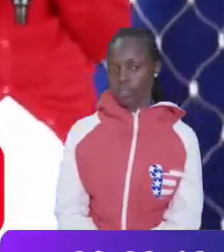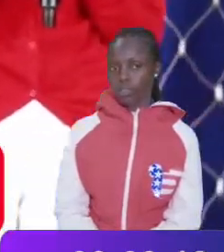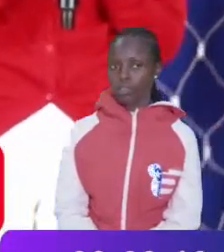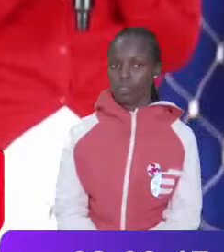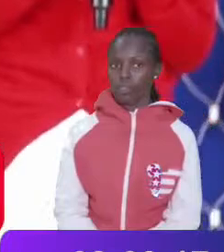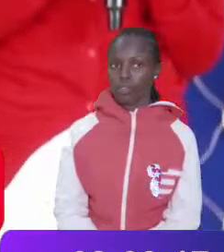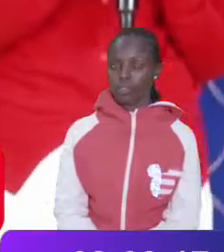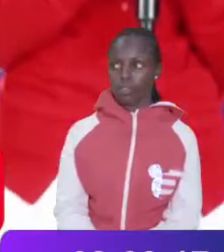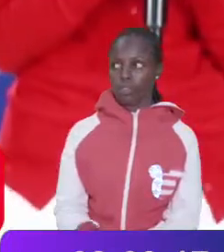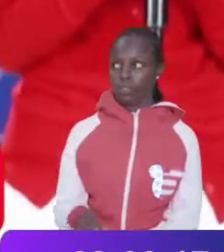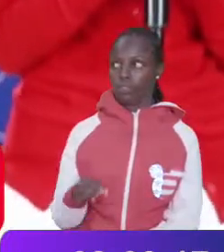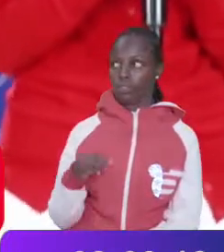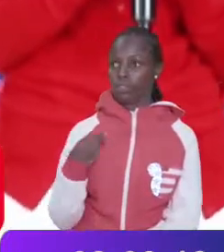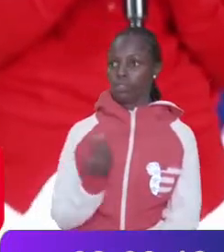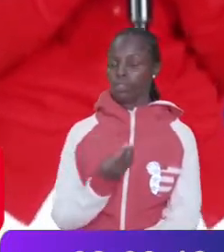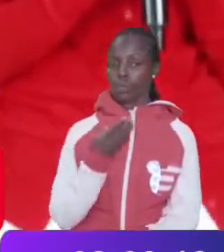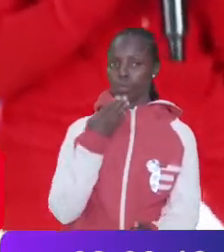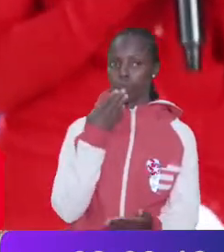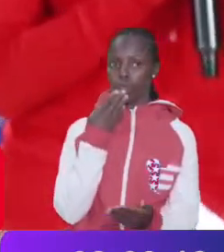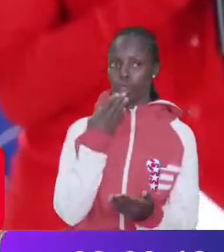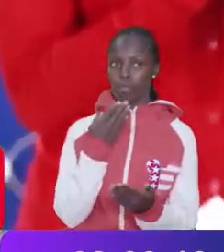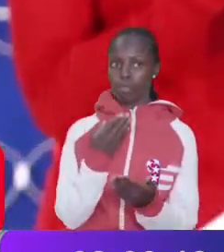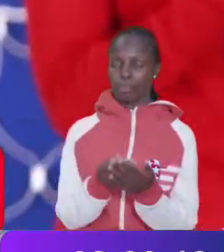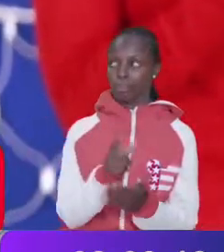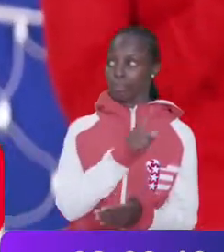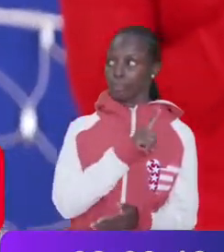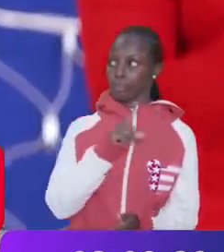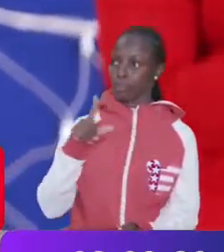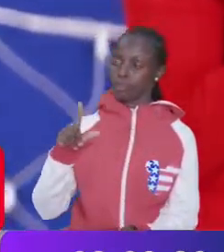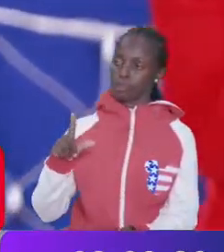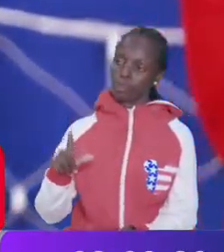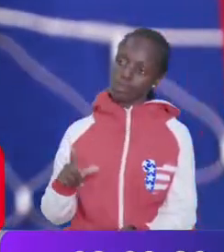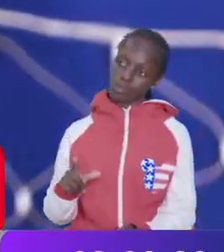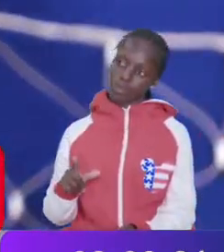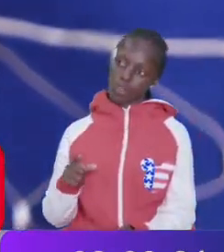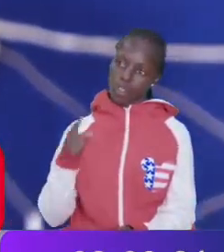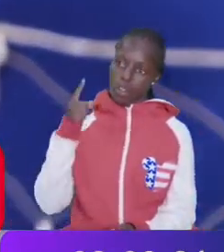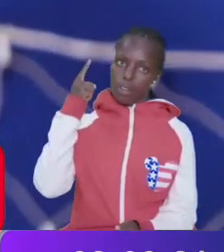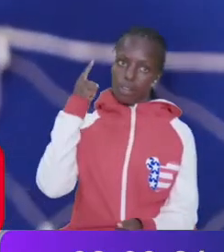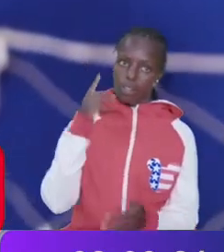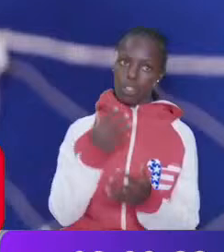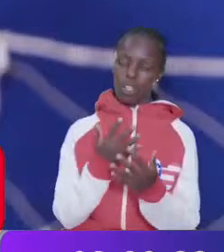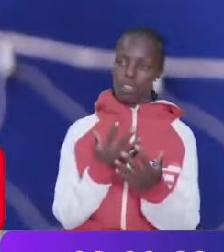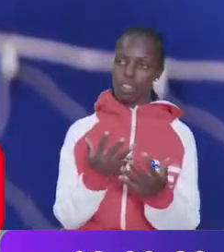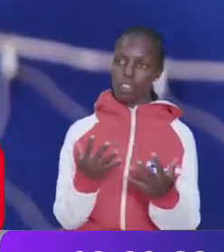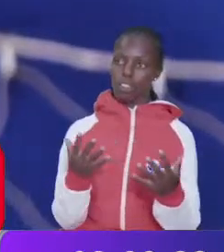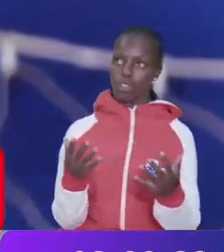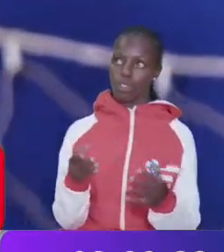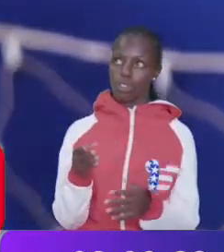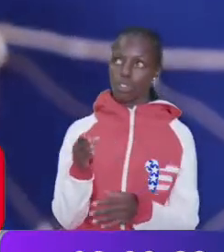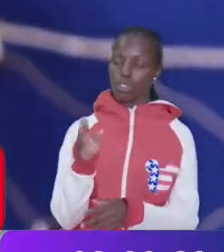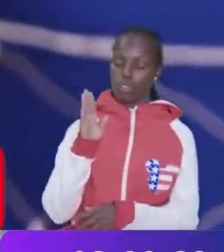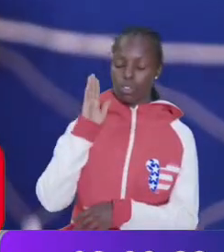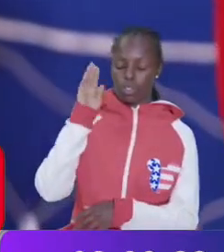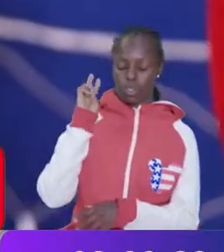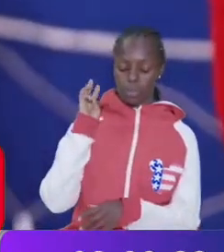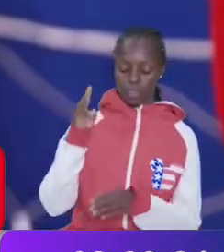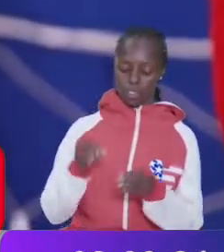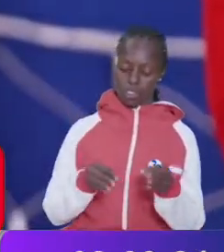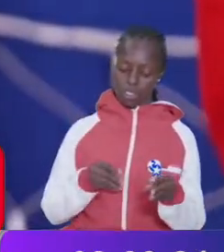thank you, Lord, for the things that you will do. We